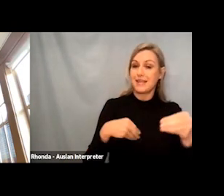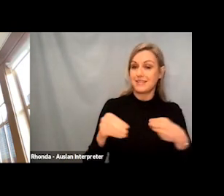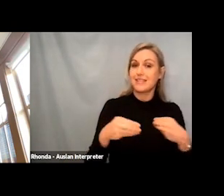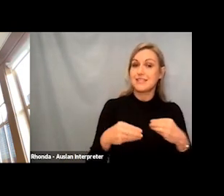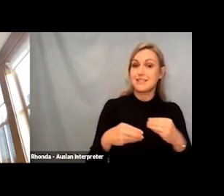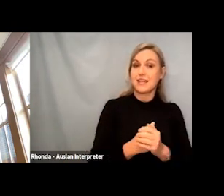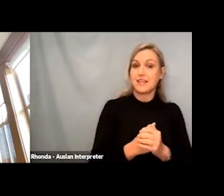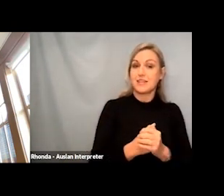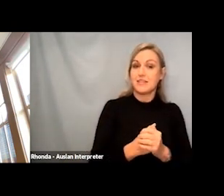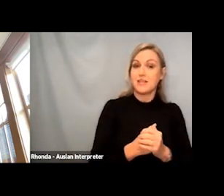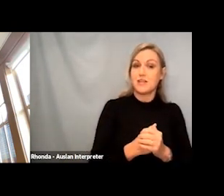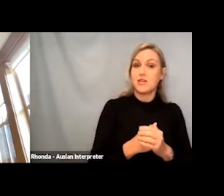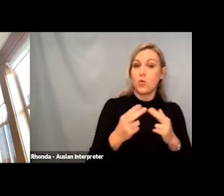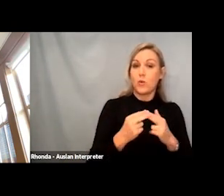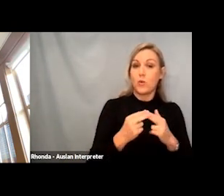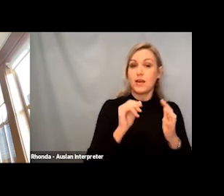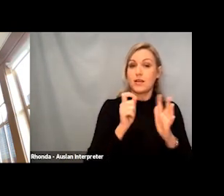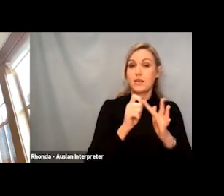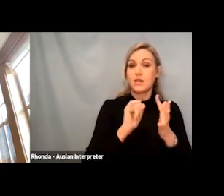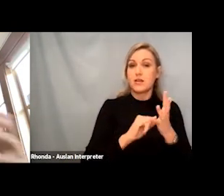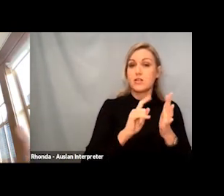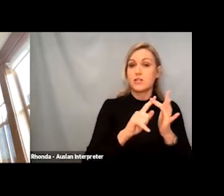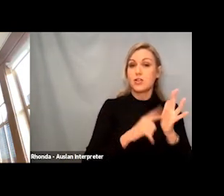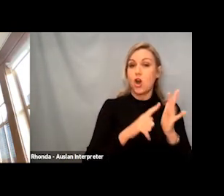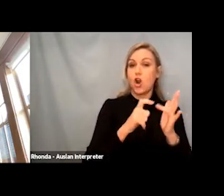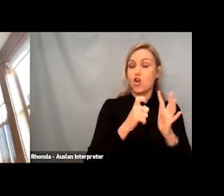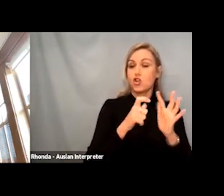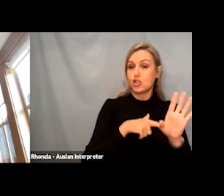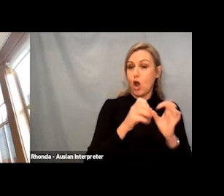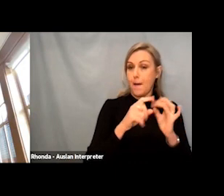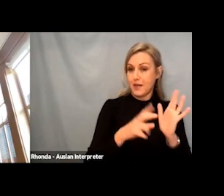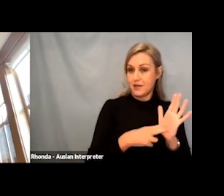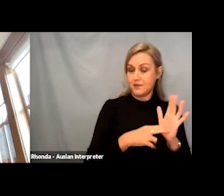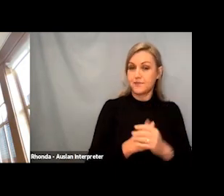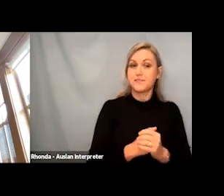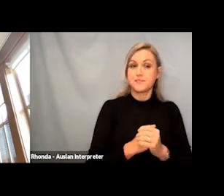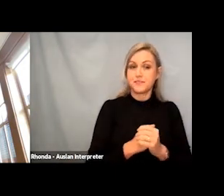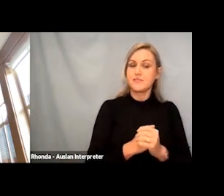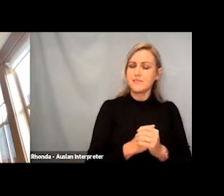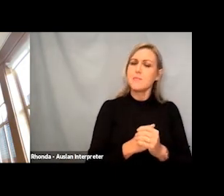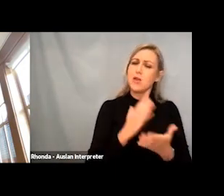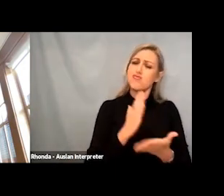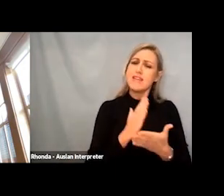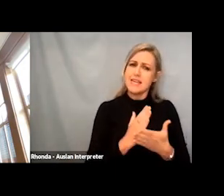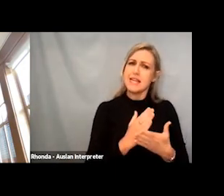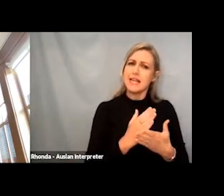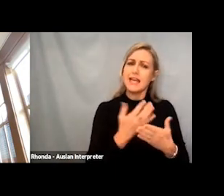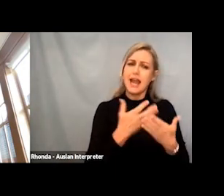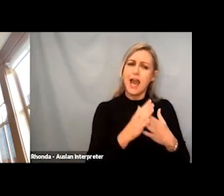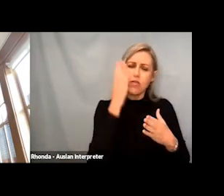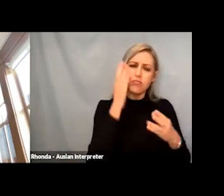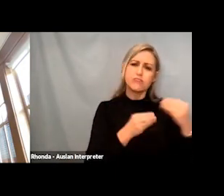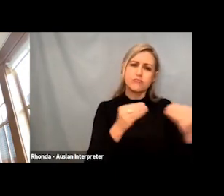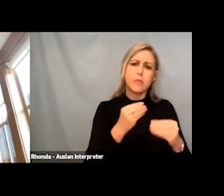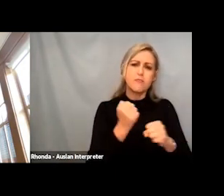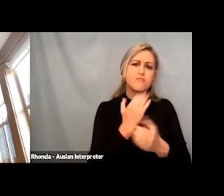with psilocybin. Then this connection with neuroplasticity makes sense if you look at, first of all, the association